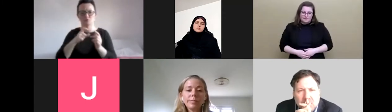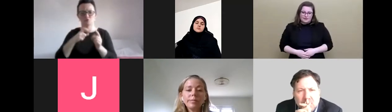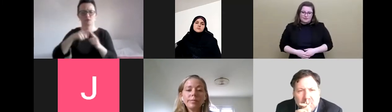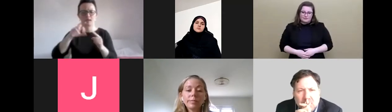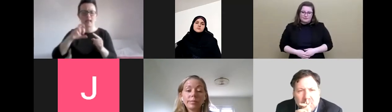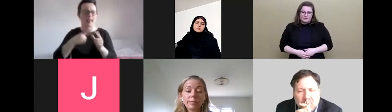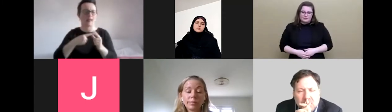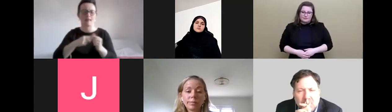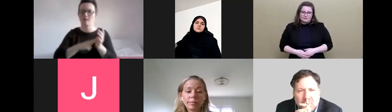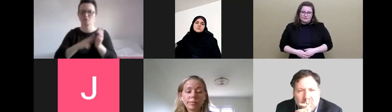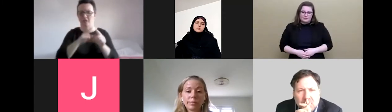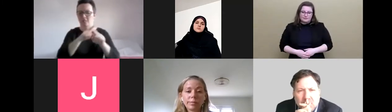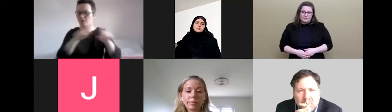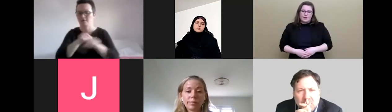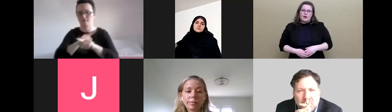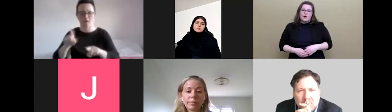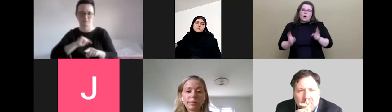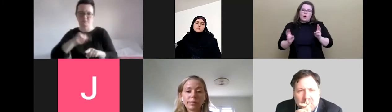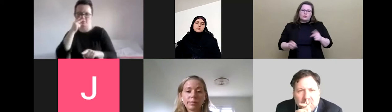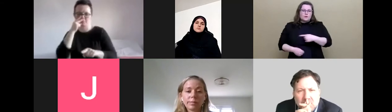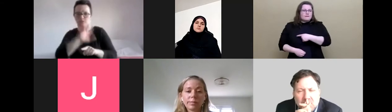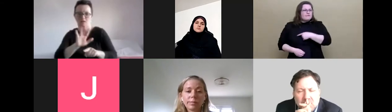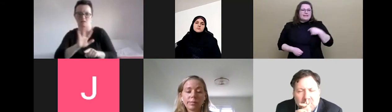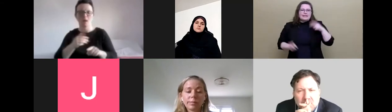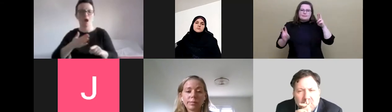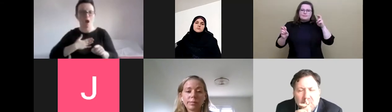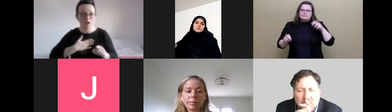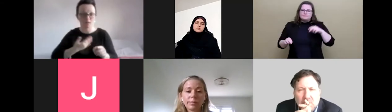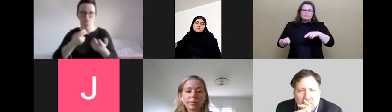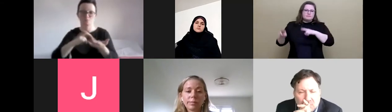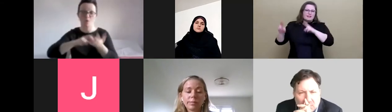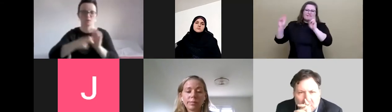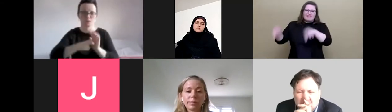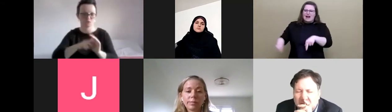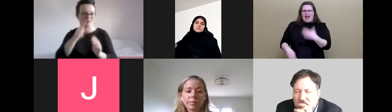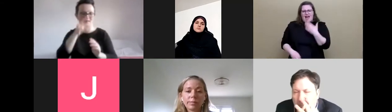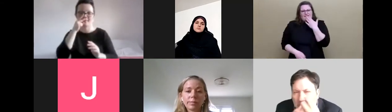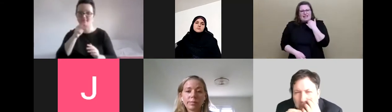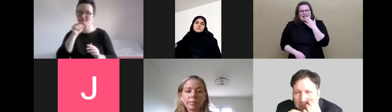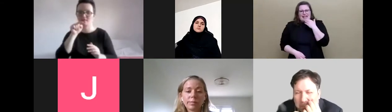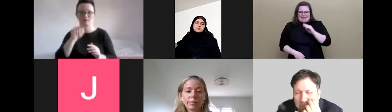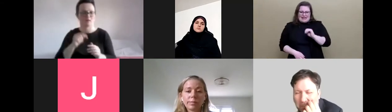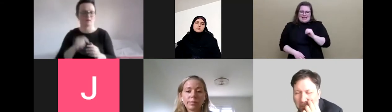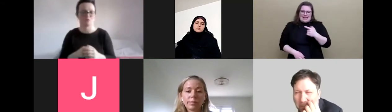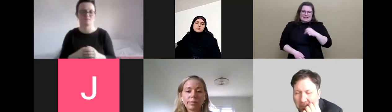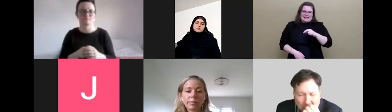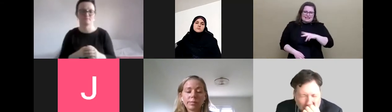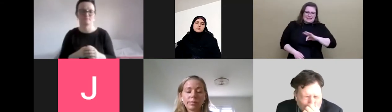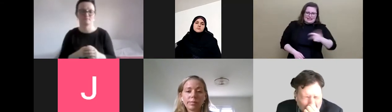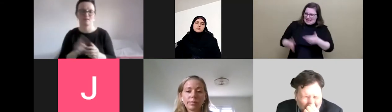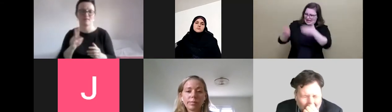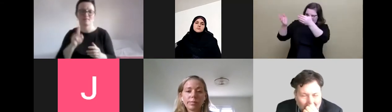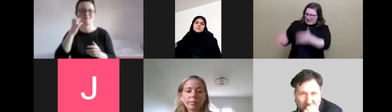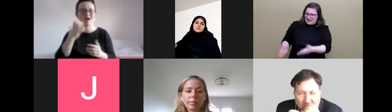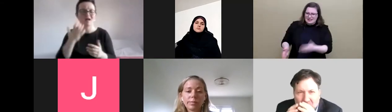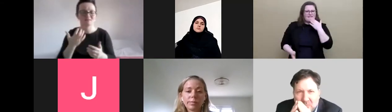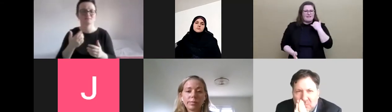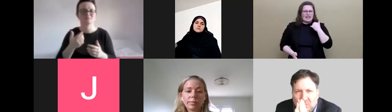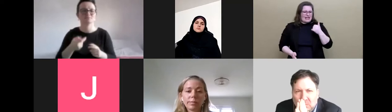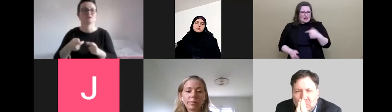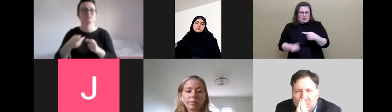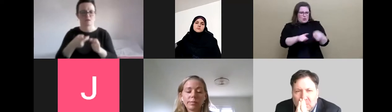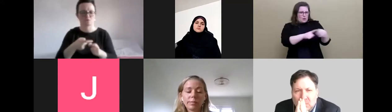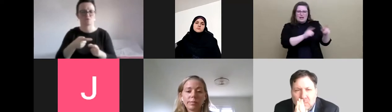And we do not care about ethnic or other differences. However, our politicians do